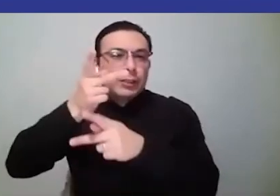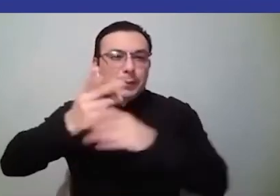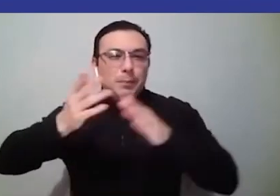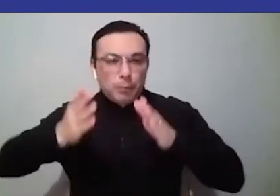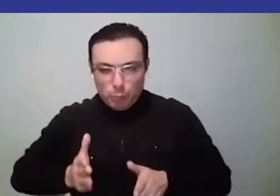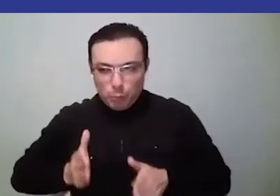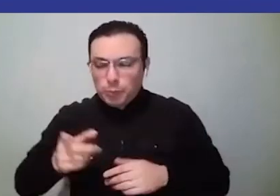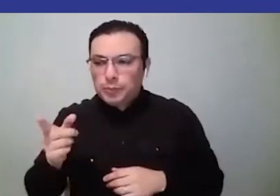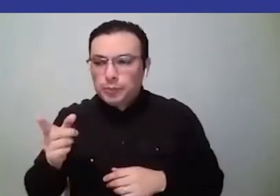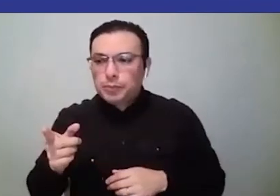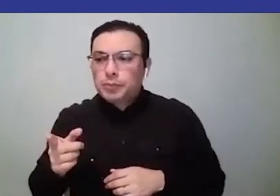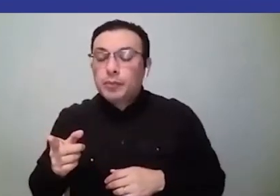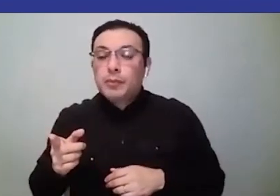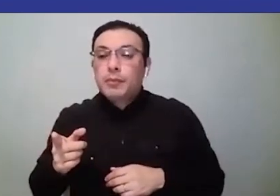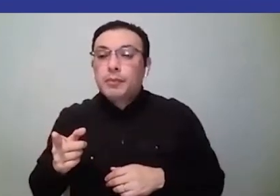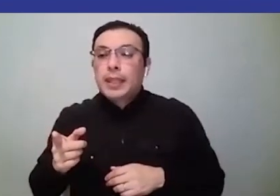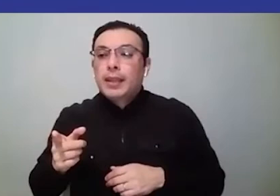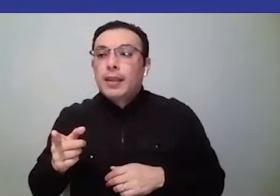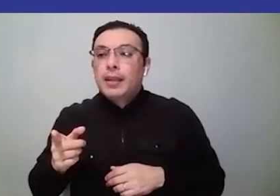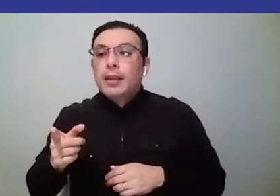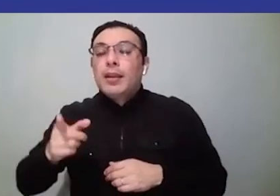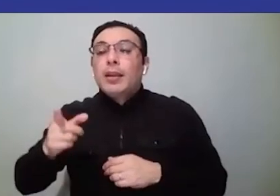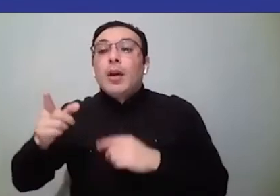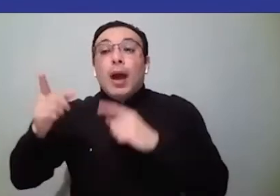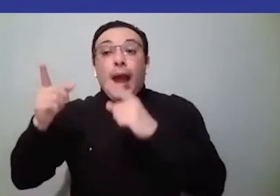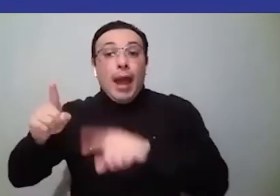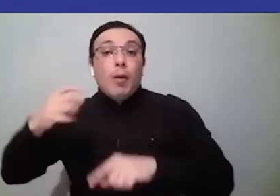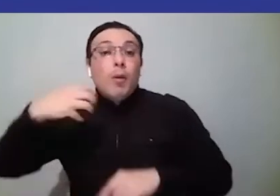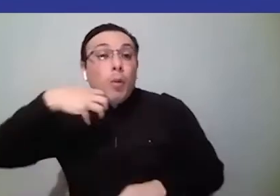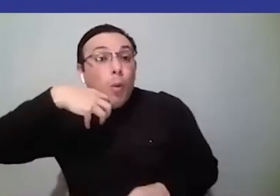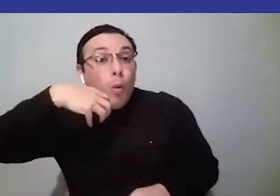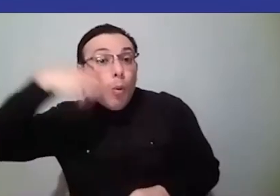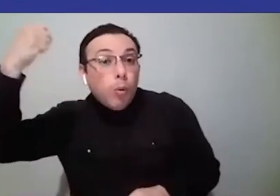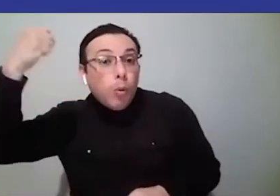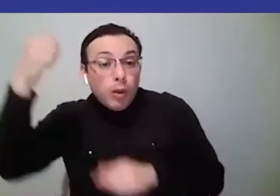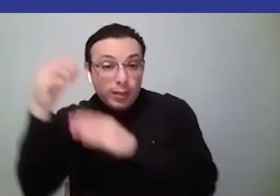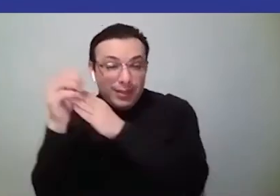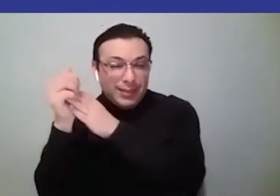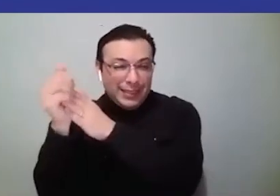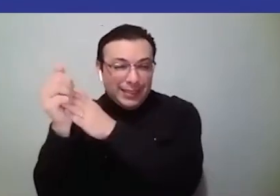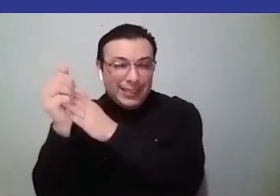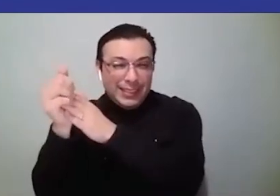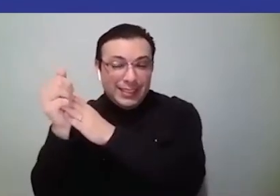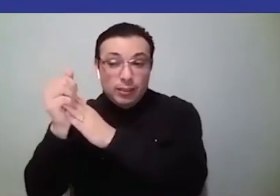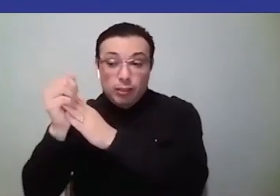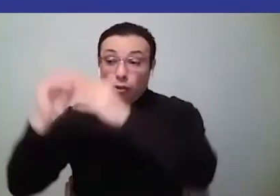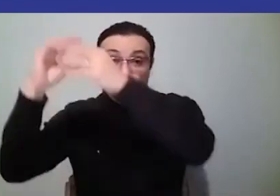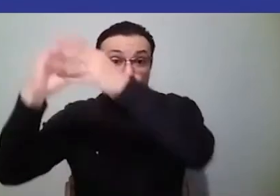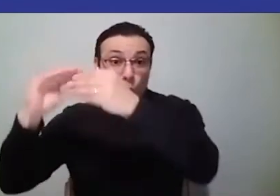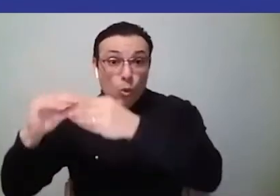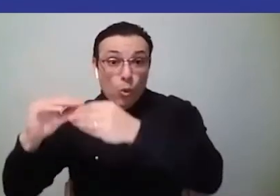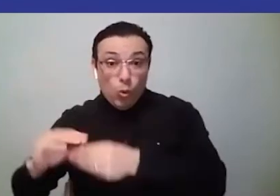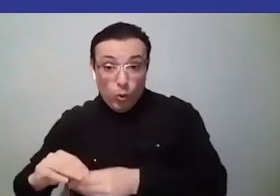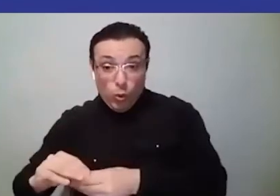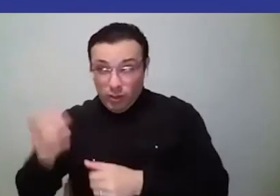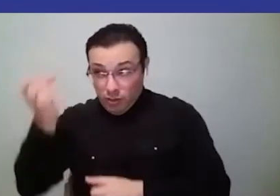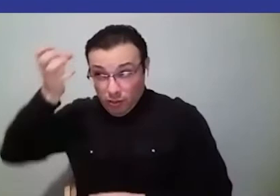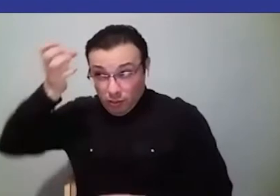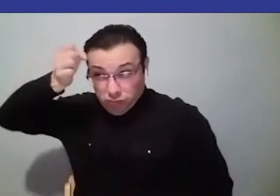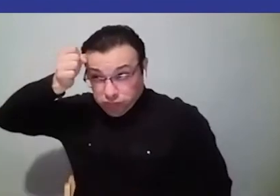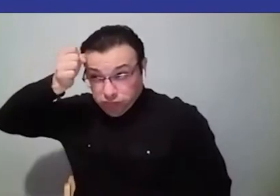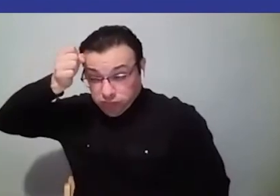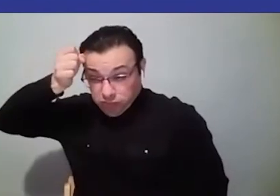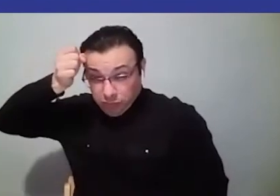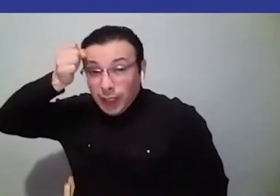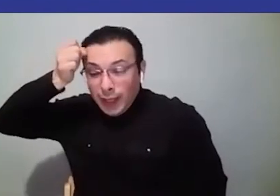different stories that the elders tell, both in English and in Anishinaabe. So I'm just thinking about that, and how I'm thinking